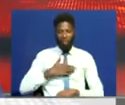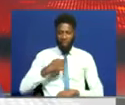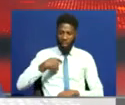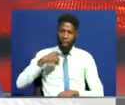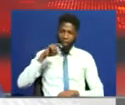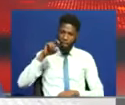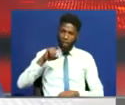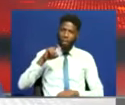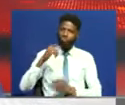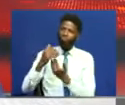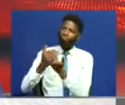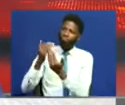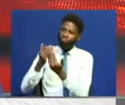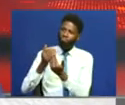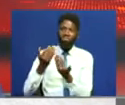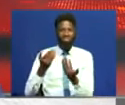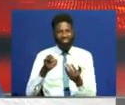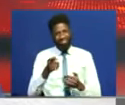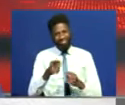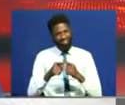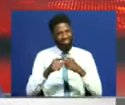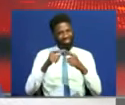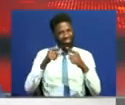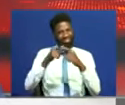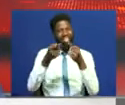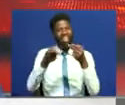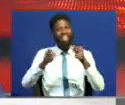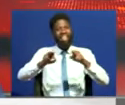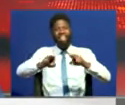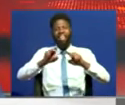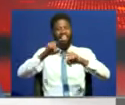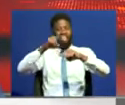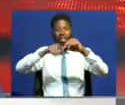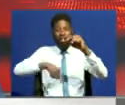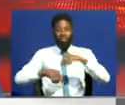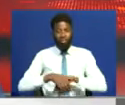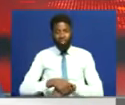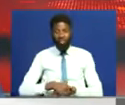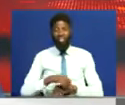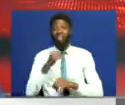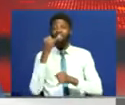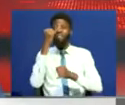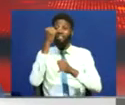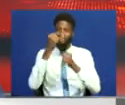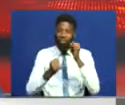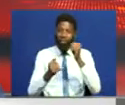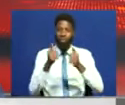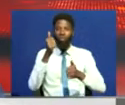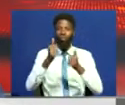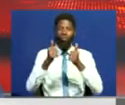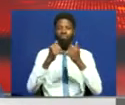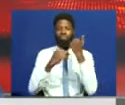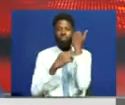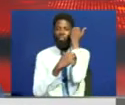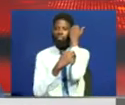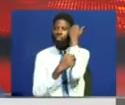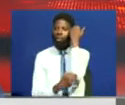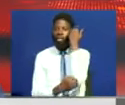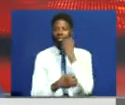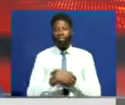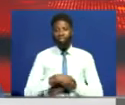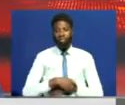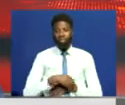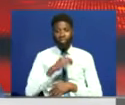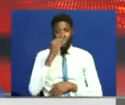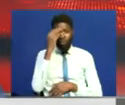of root causes that I see. Yeah. And the last of them being what we call poverty. Uh-huh. Because in some of